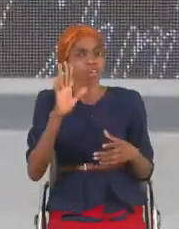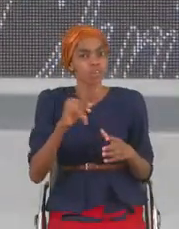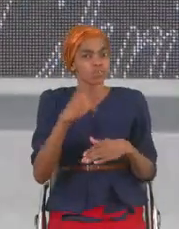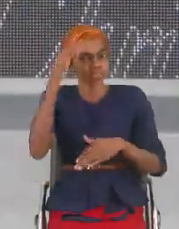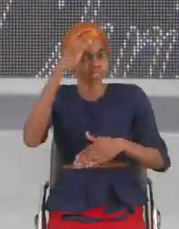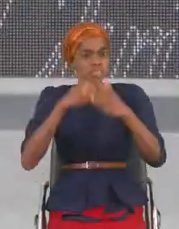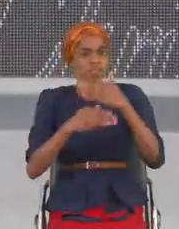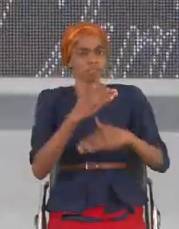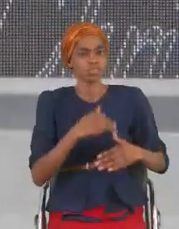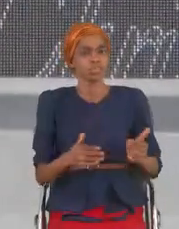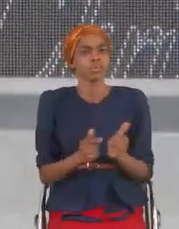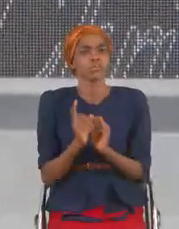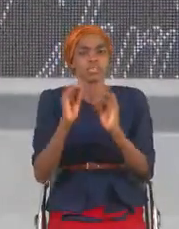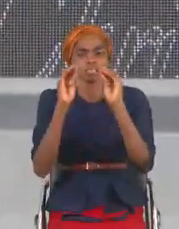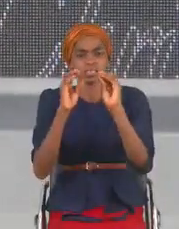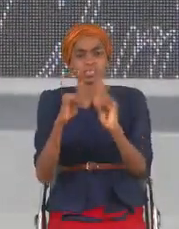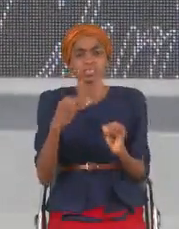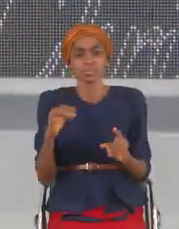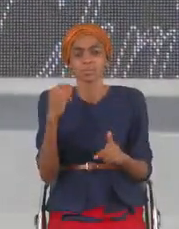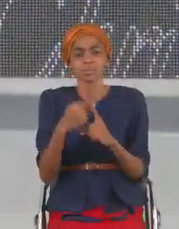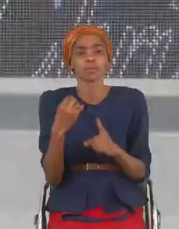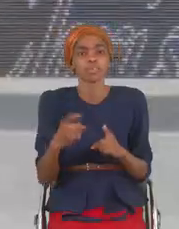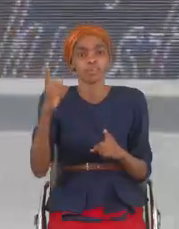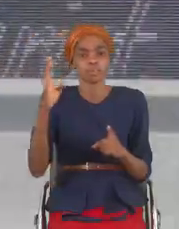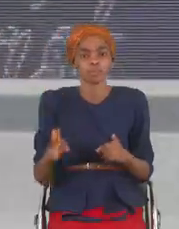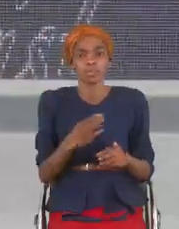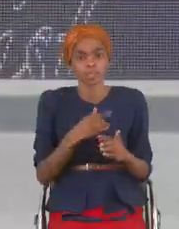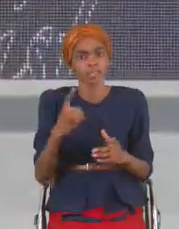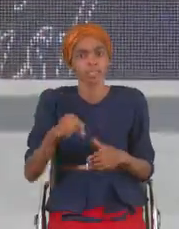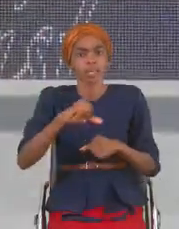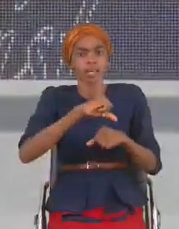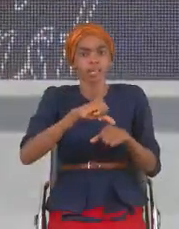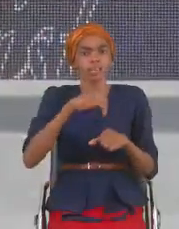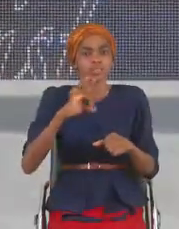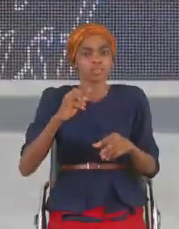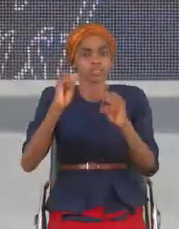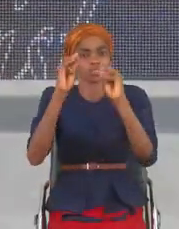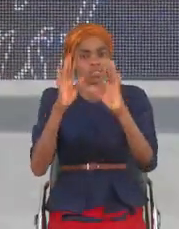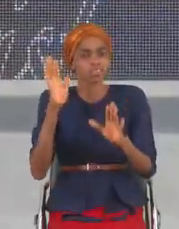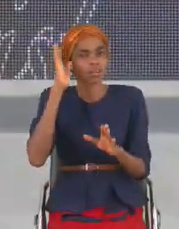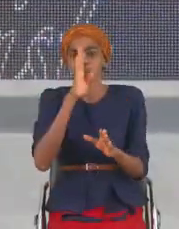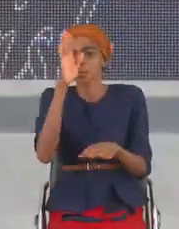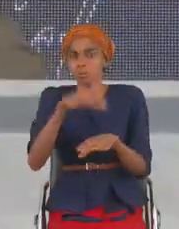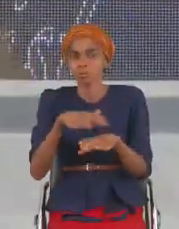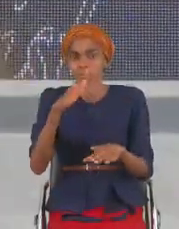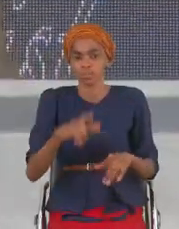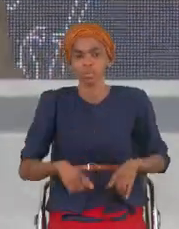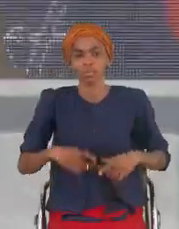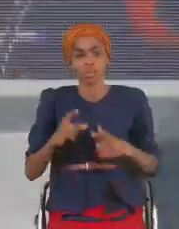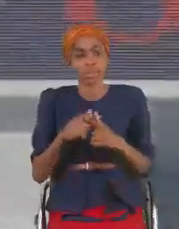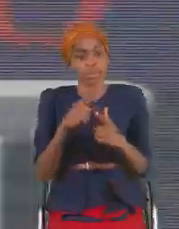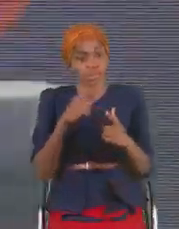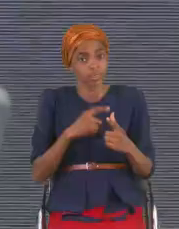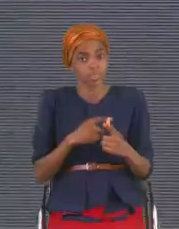the teaching of the word of God, and the anointing of a teacher will be upon your life, and